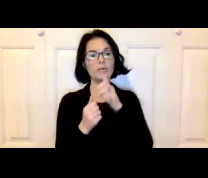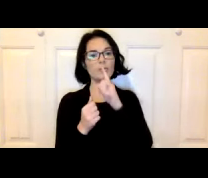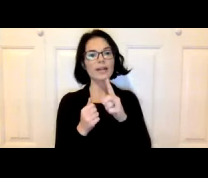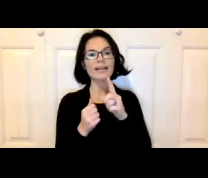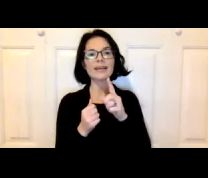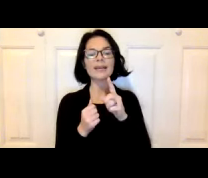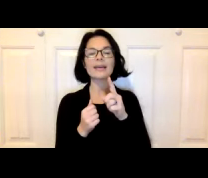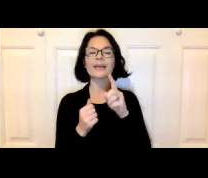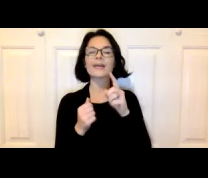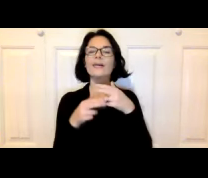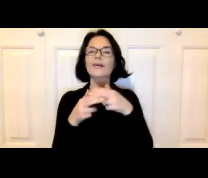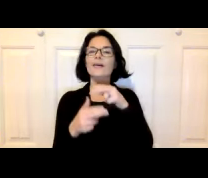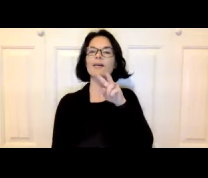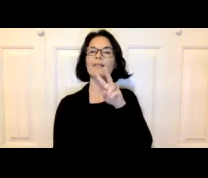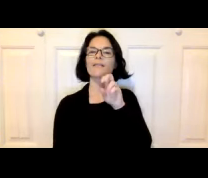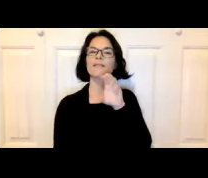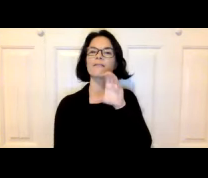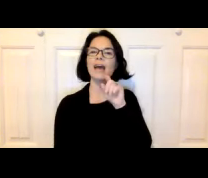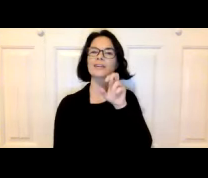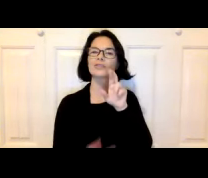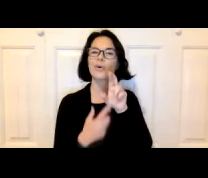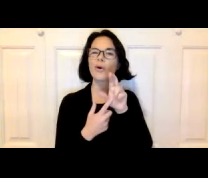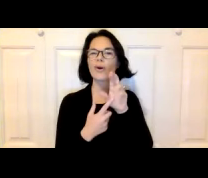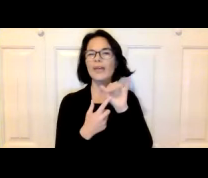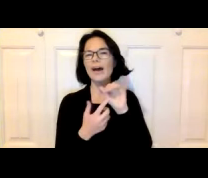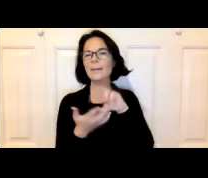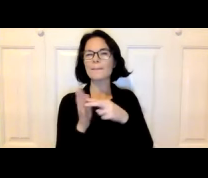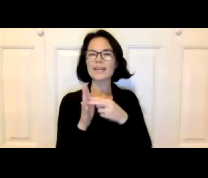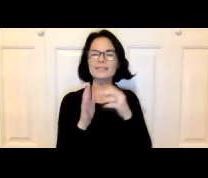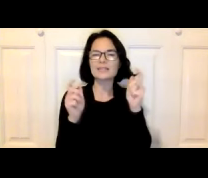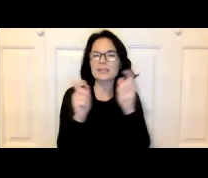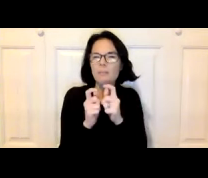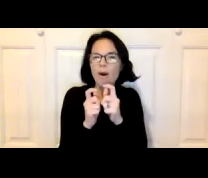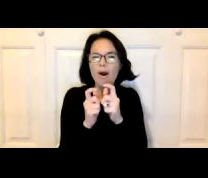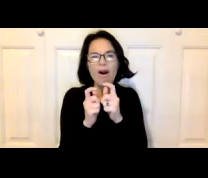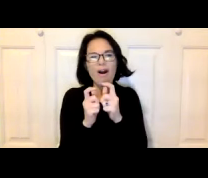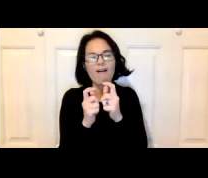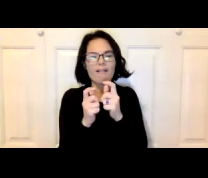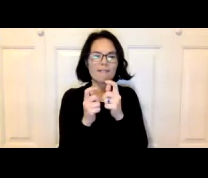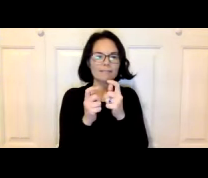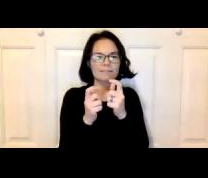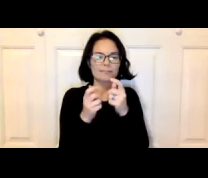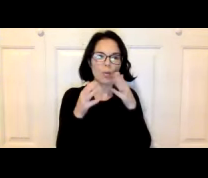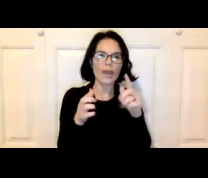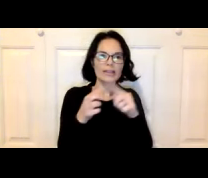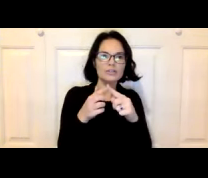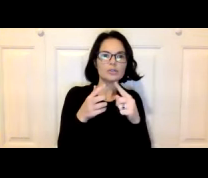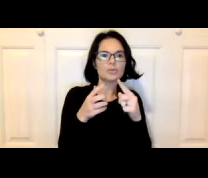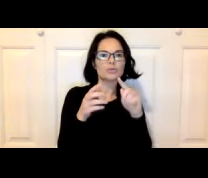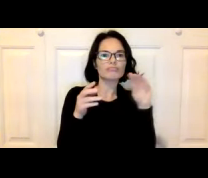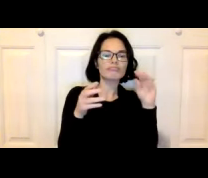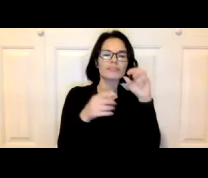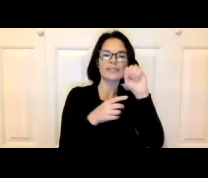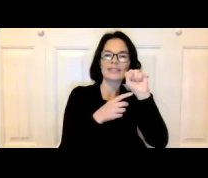little vehicle is used to introduce the spike protein to your body. And just a reminder, the